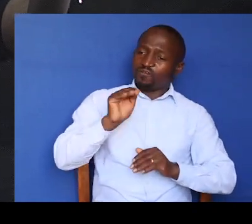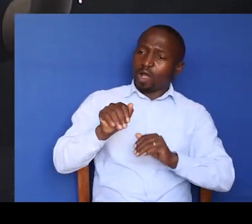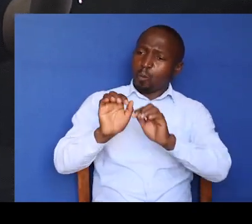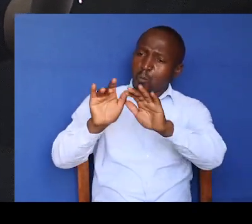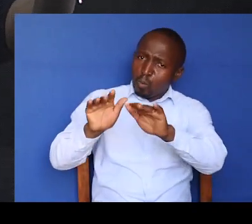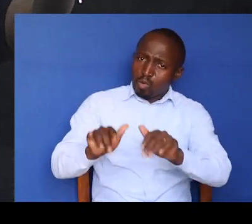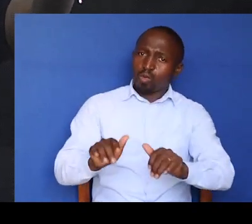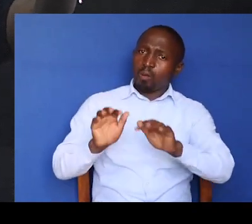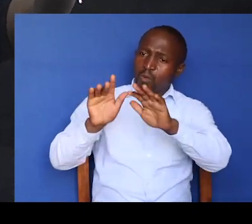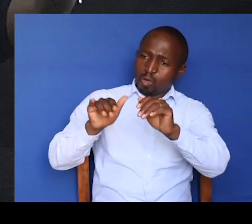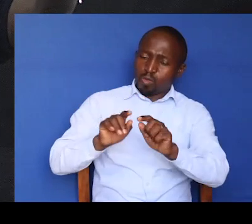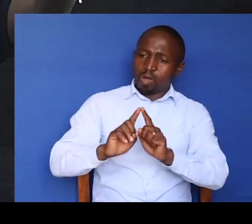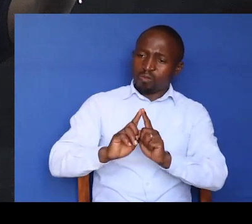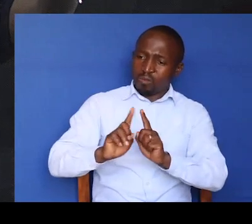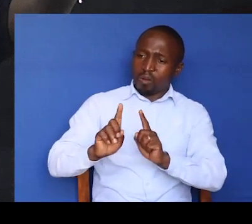erosion towards